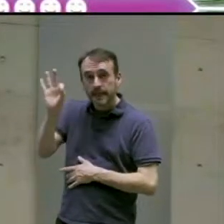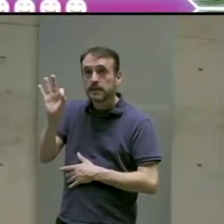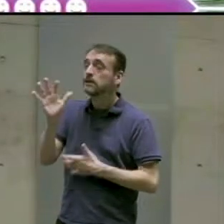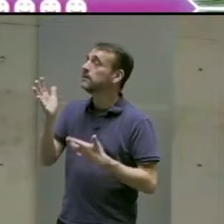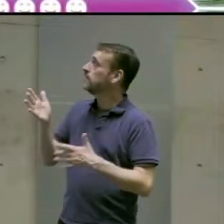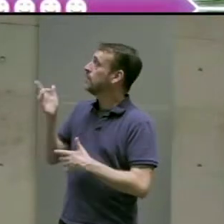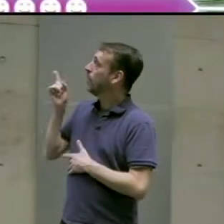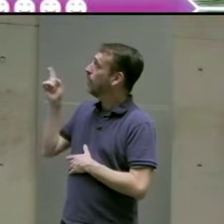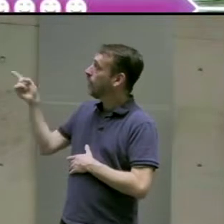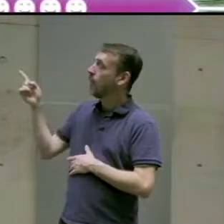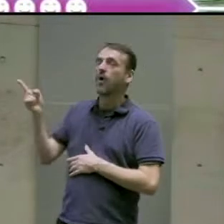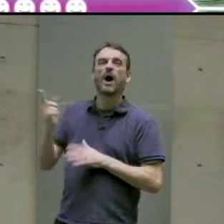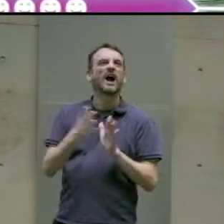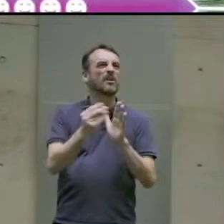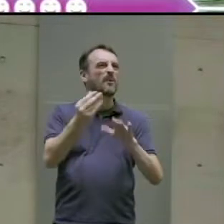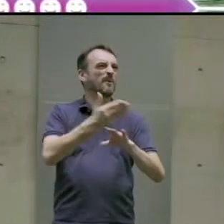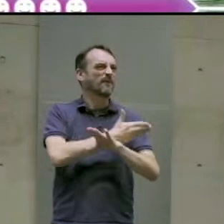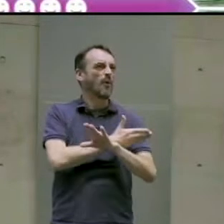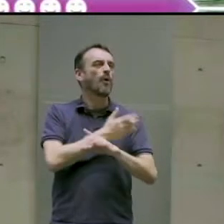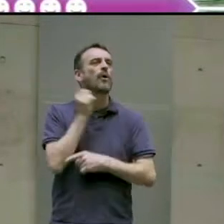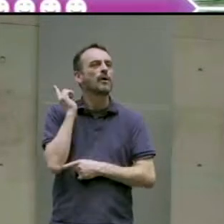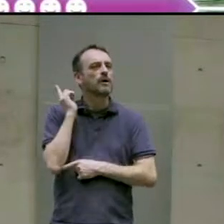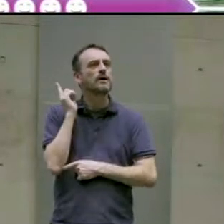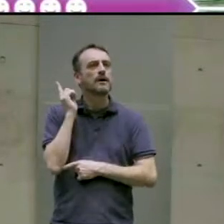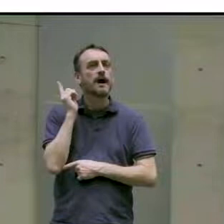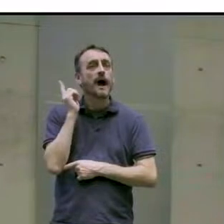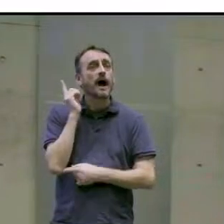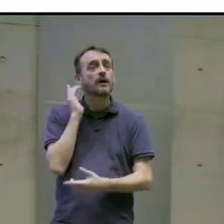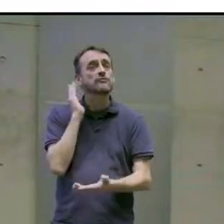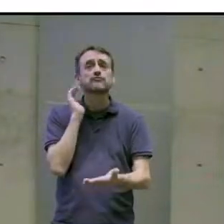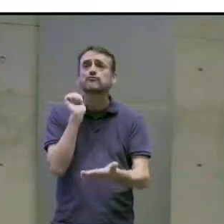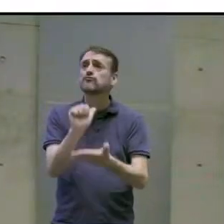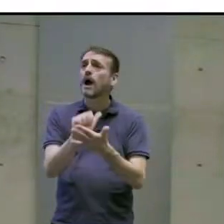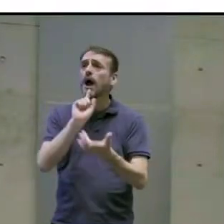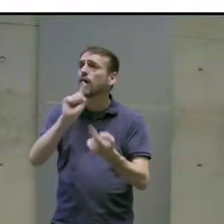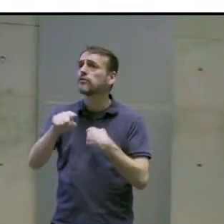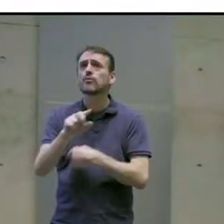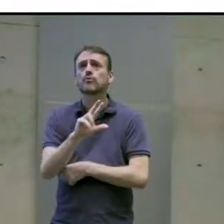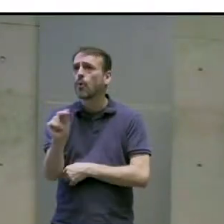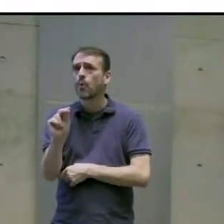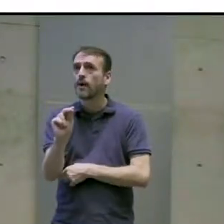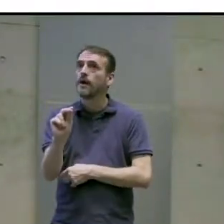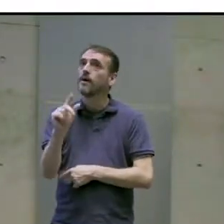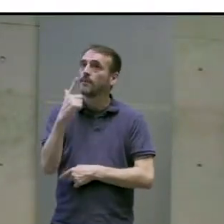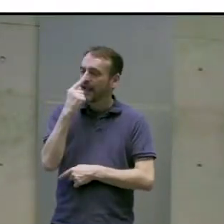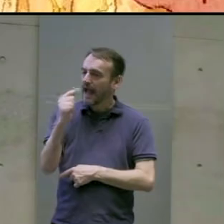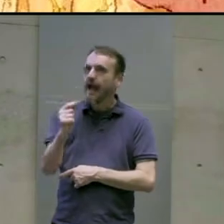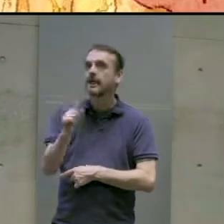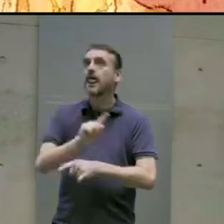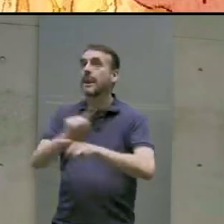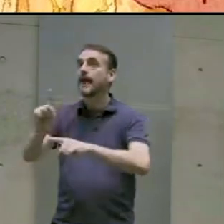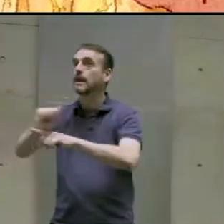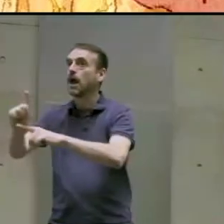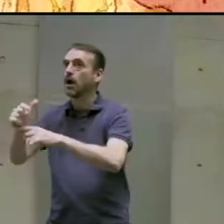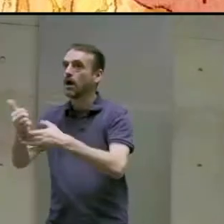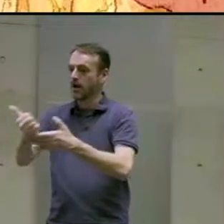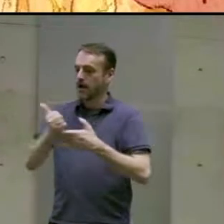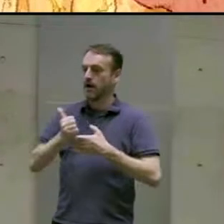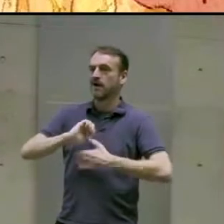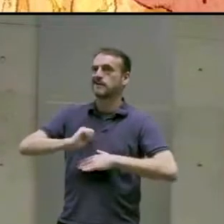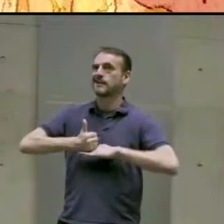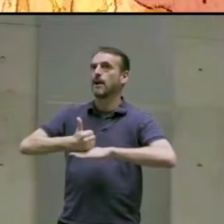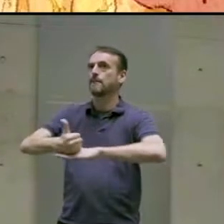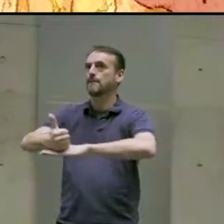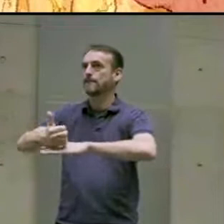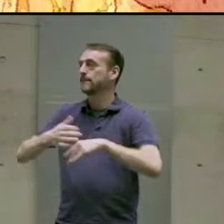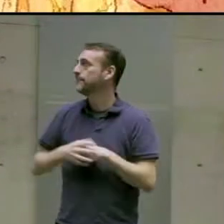the example that I had previously. And there is no wrong answer, but it does set you up for what happens for the rest of the game.